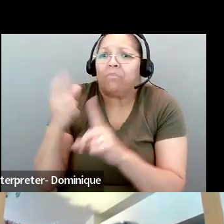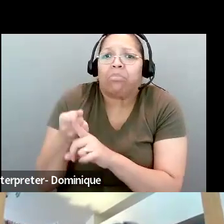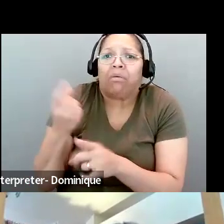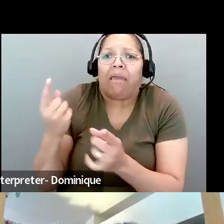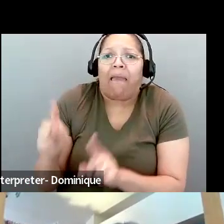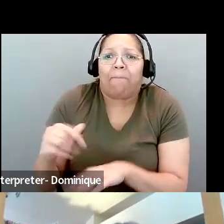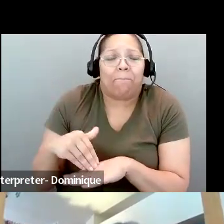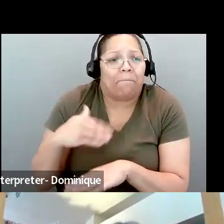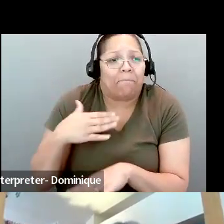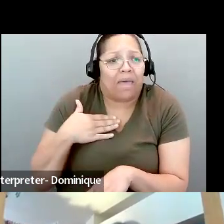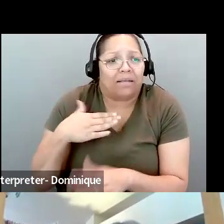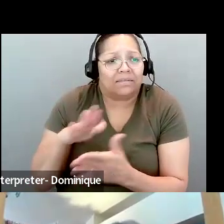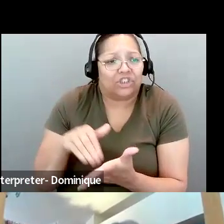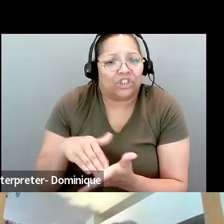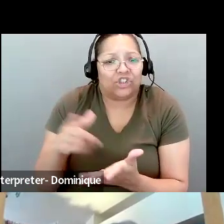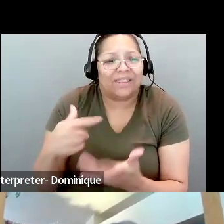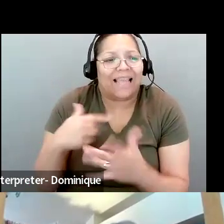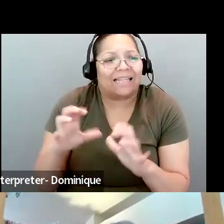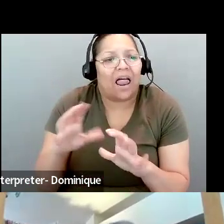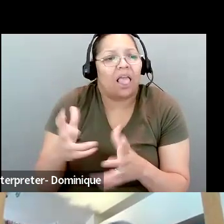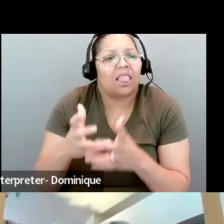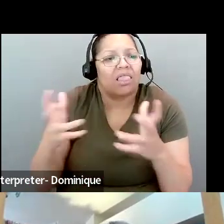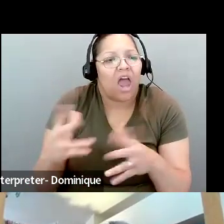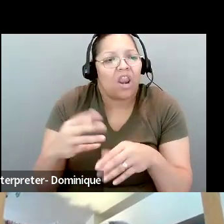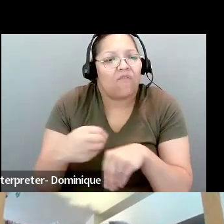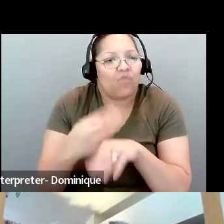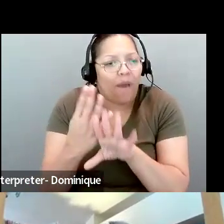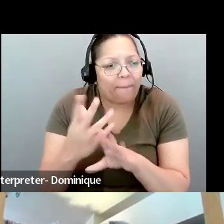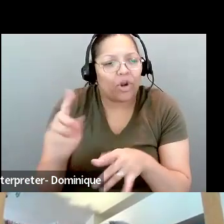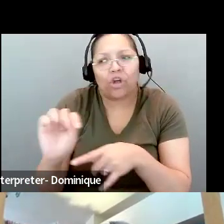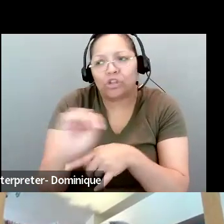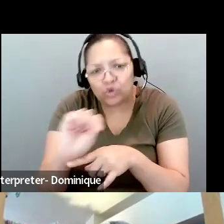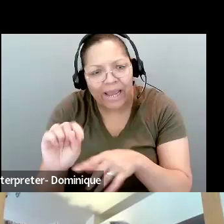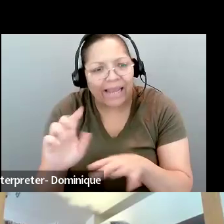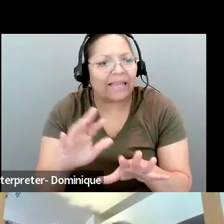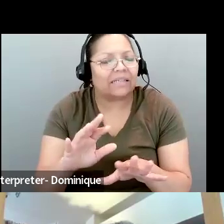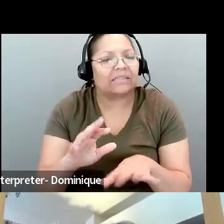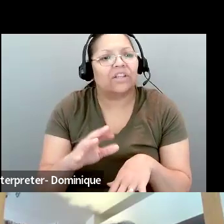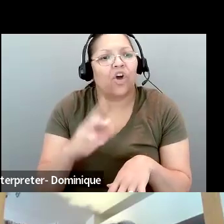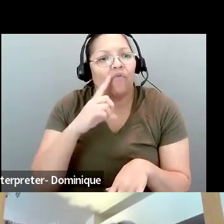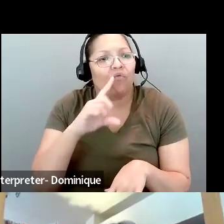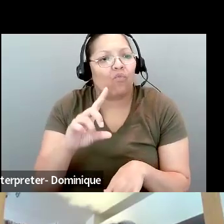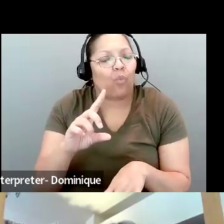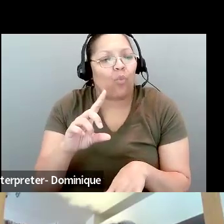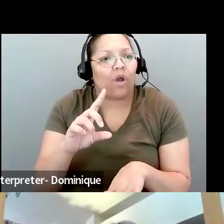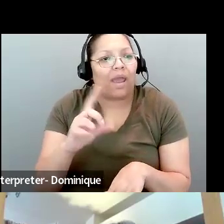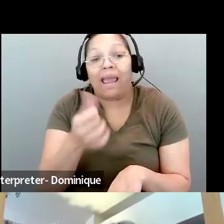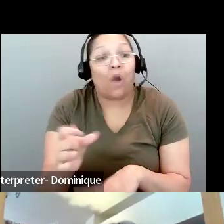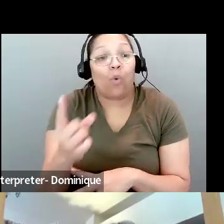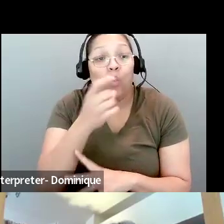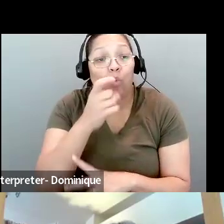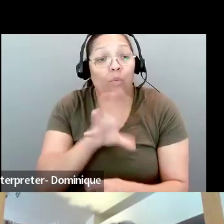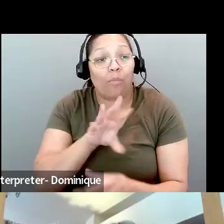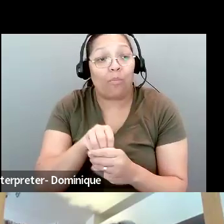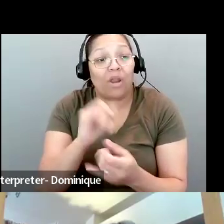did a lot of webinars, a lot of different programs, a lot of training for anyone who was a part of the